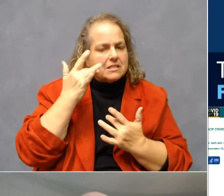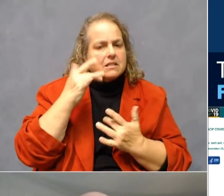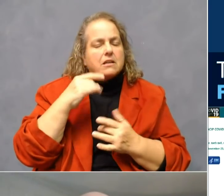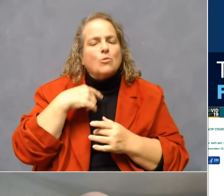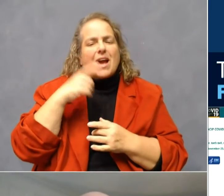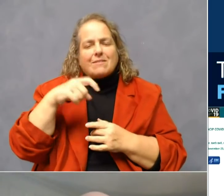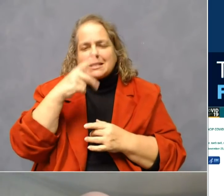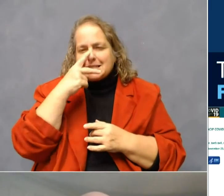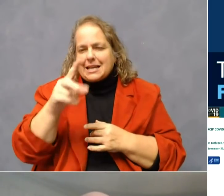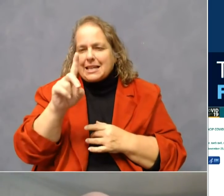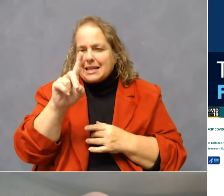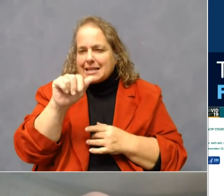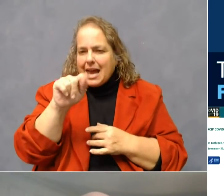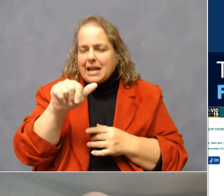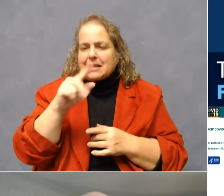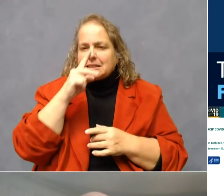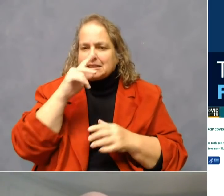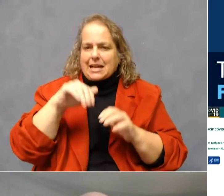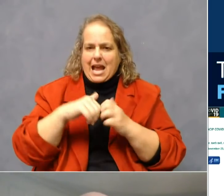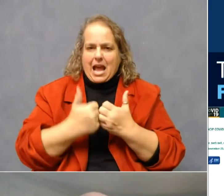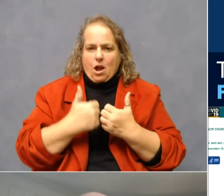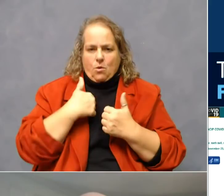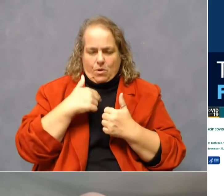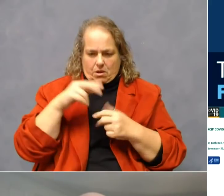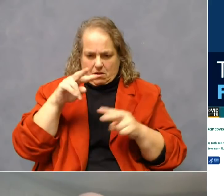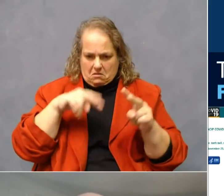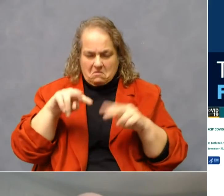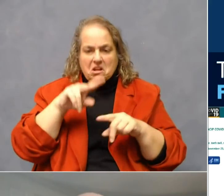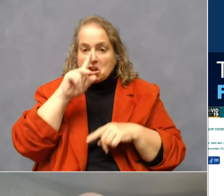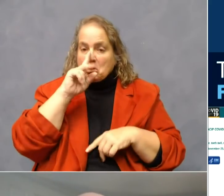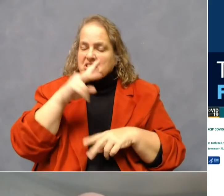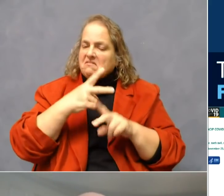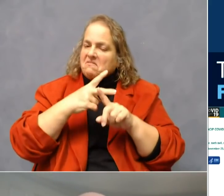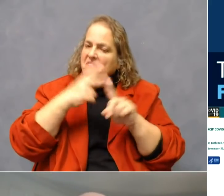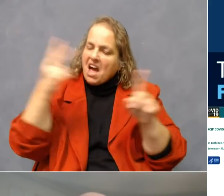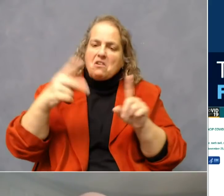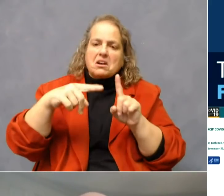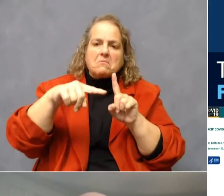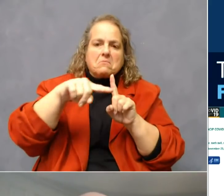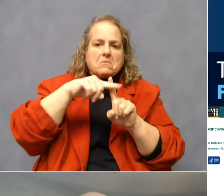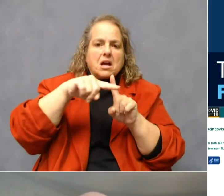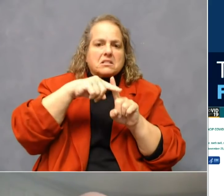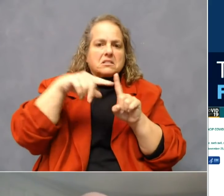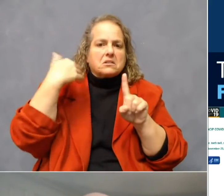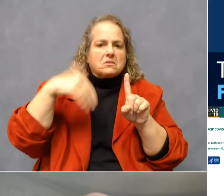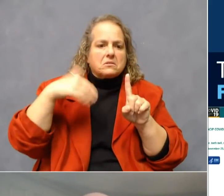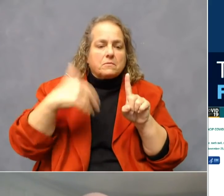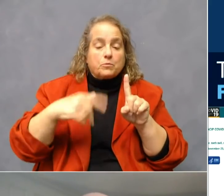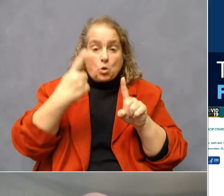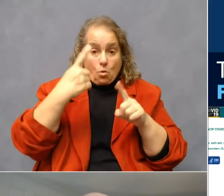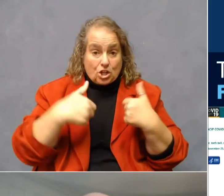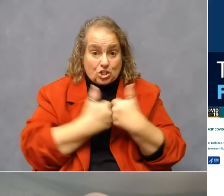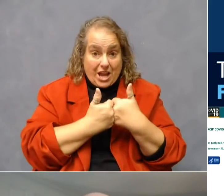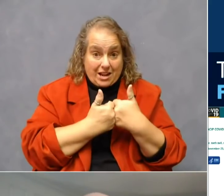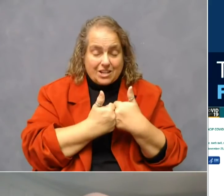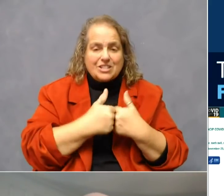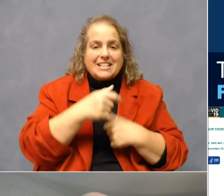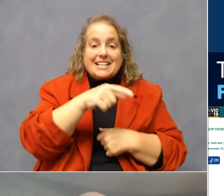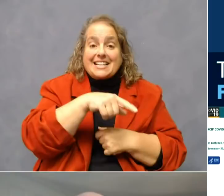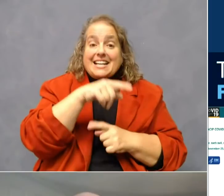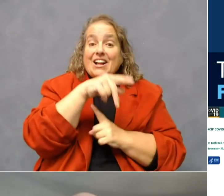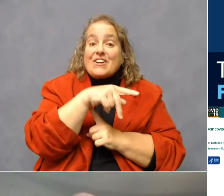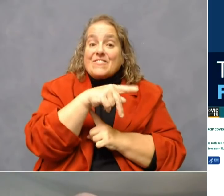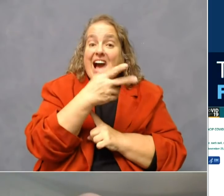this is very positive. The one challenge, though, of course, is that Pfizer vaccine has to be stored at minus 80